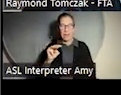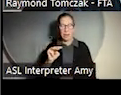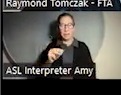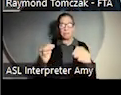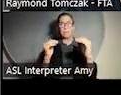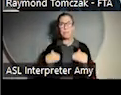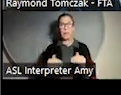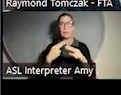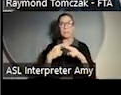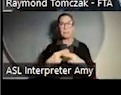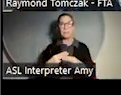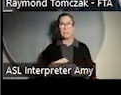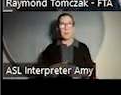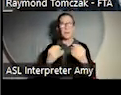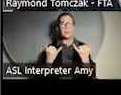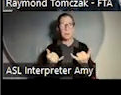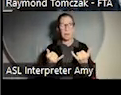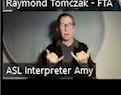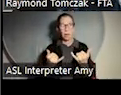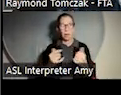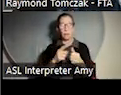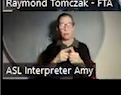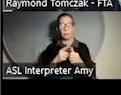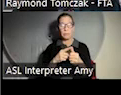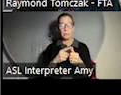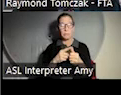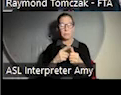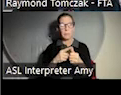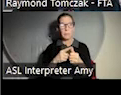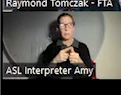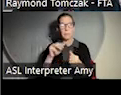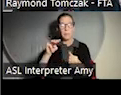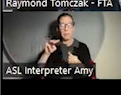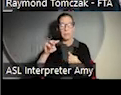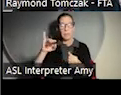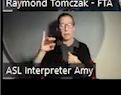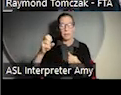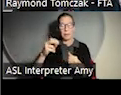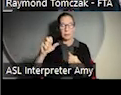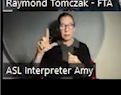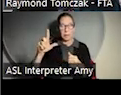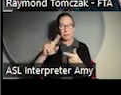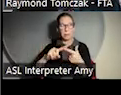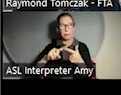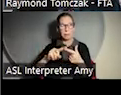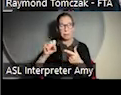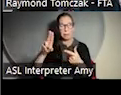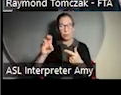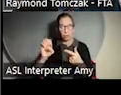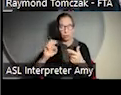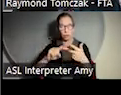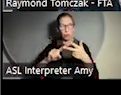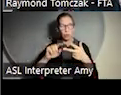registered speakers that we're revisiting this list, we've called their names before, is Michael Hirachi, Sue Marks, and